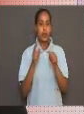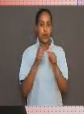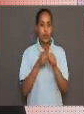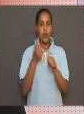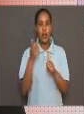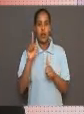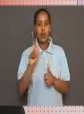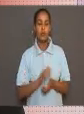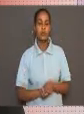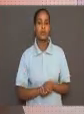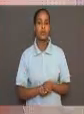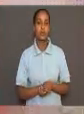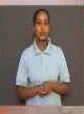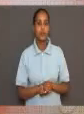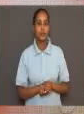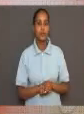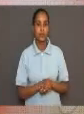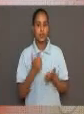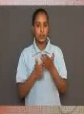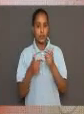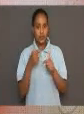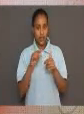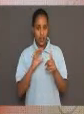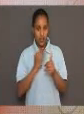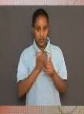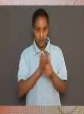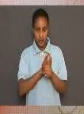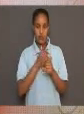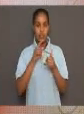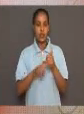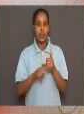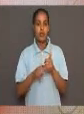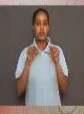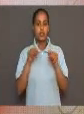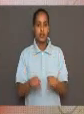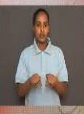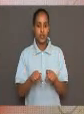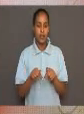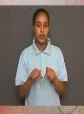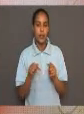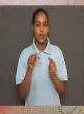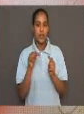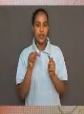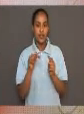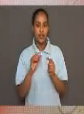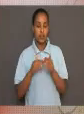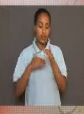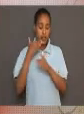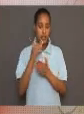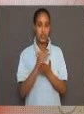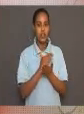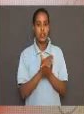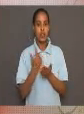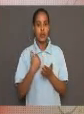primary alcohols. This brings us to the end of our lesson for today. In our next